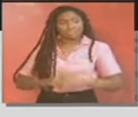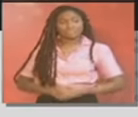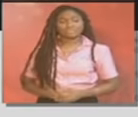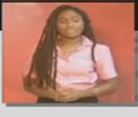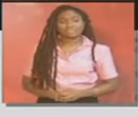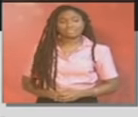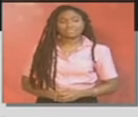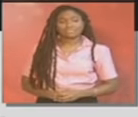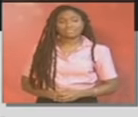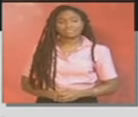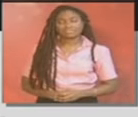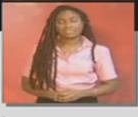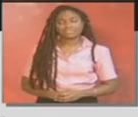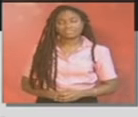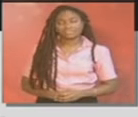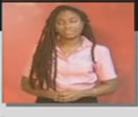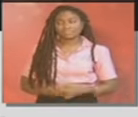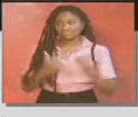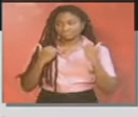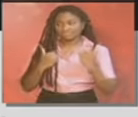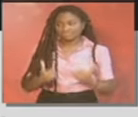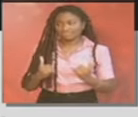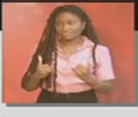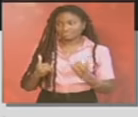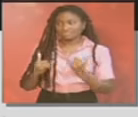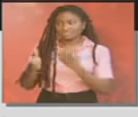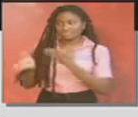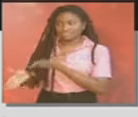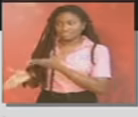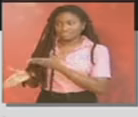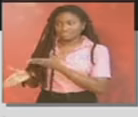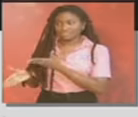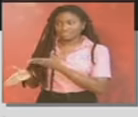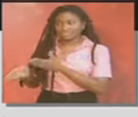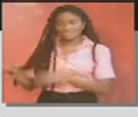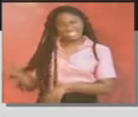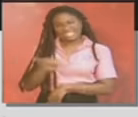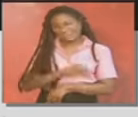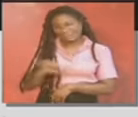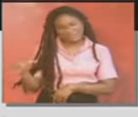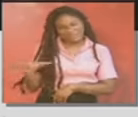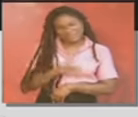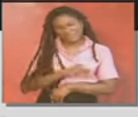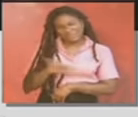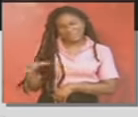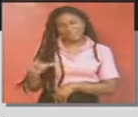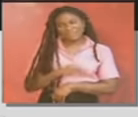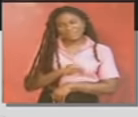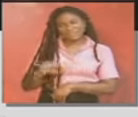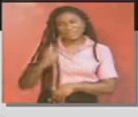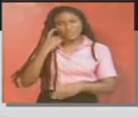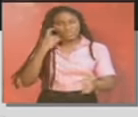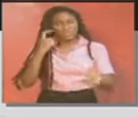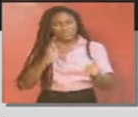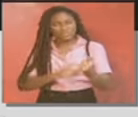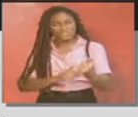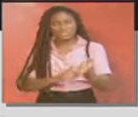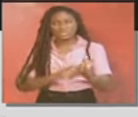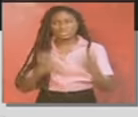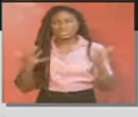slide, please. So the demographics have remained largely the same. Cumulatively, we've noted that about